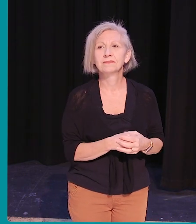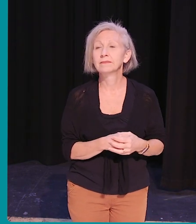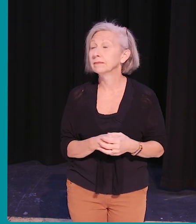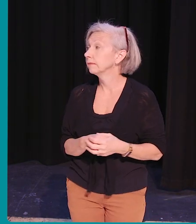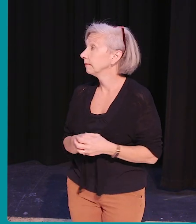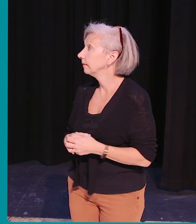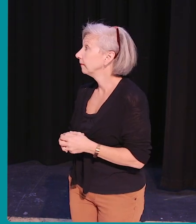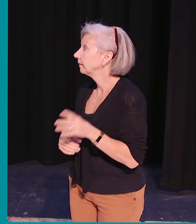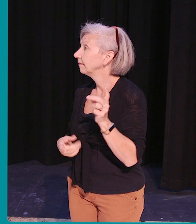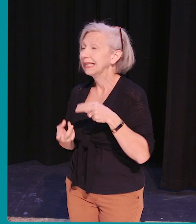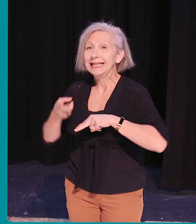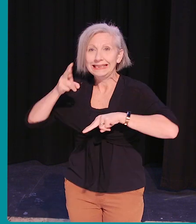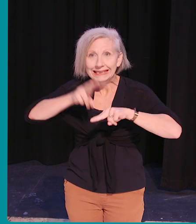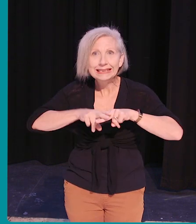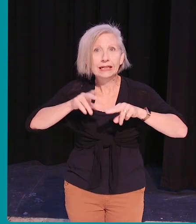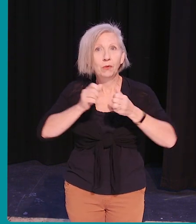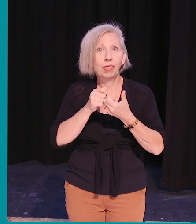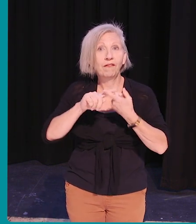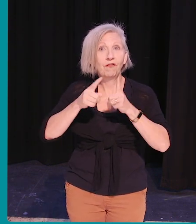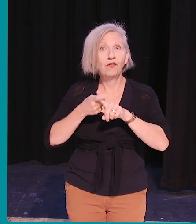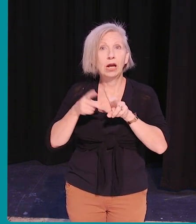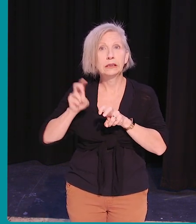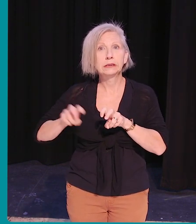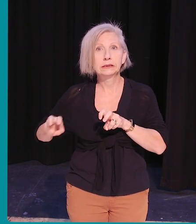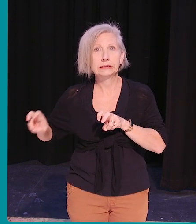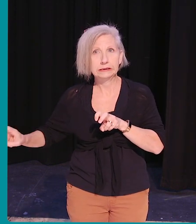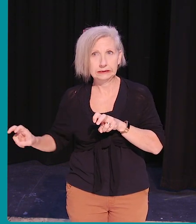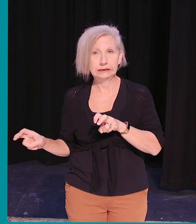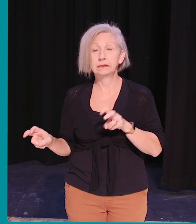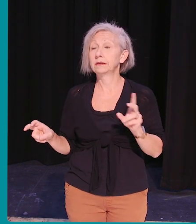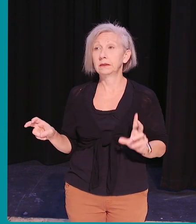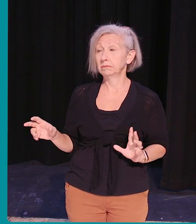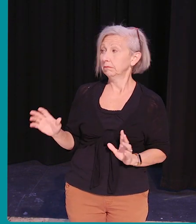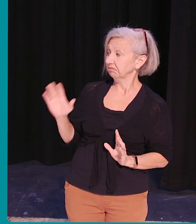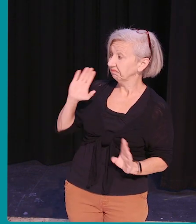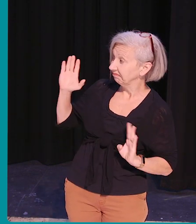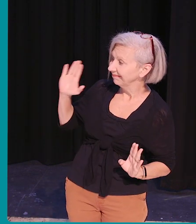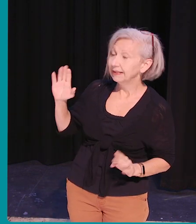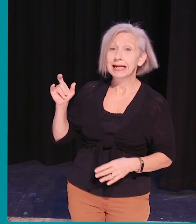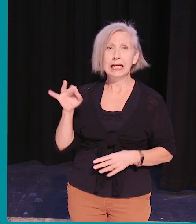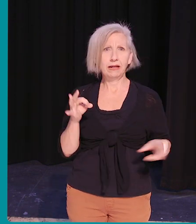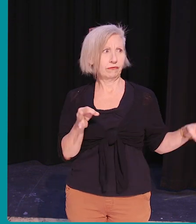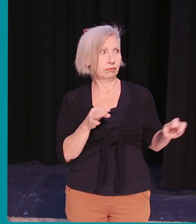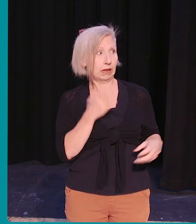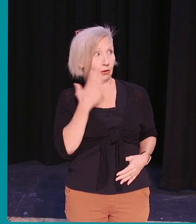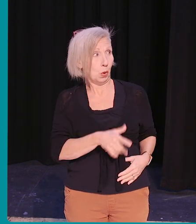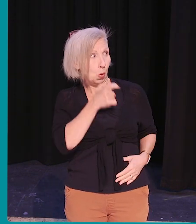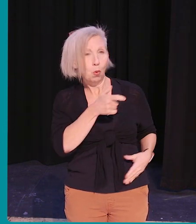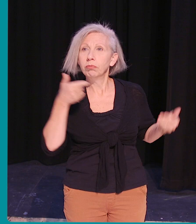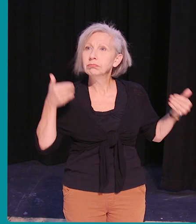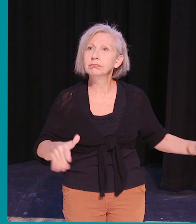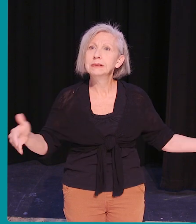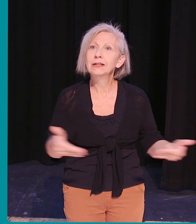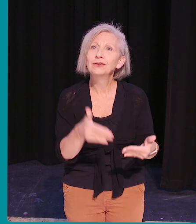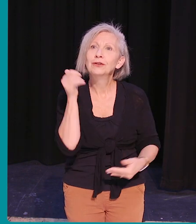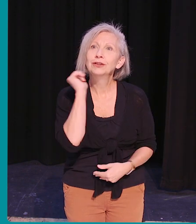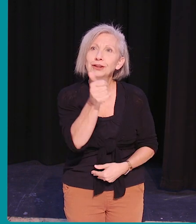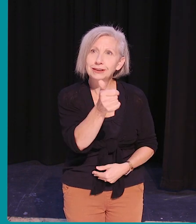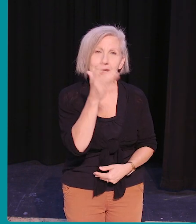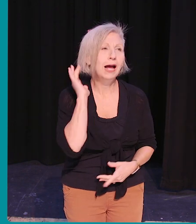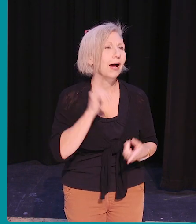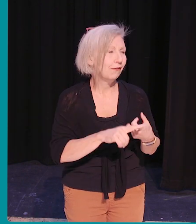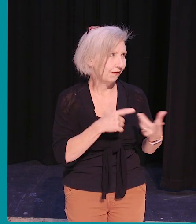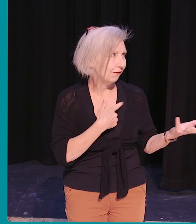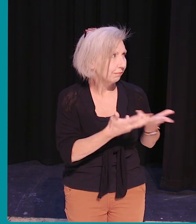If you're sitting with your friends, say hi. If you're sitting near somebody you don't know, make a new friend. You're going to need a discussion buddy, my friend. You're going to need a discussion buddy,